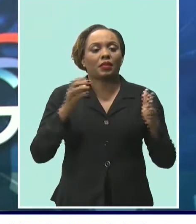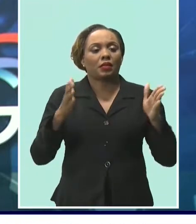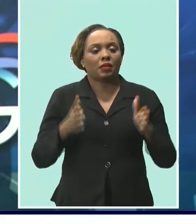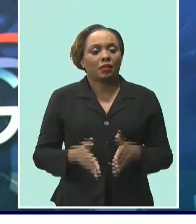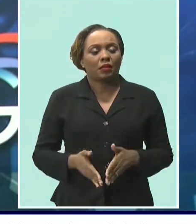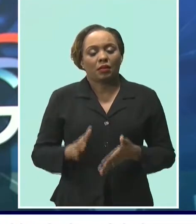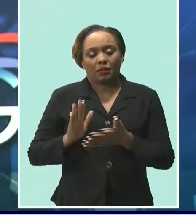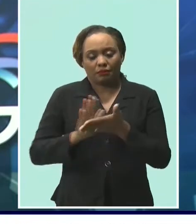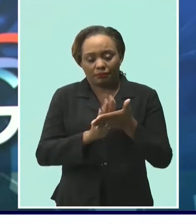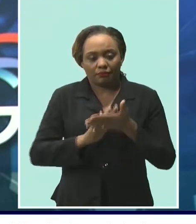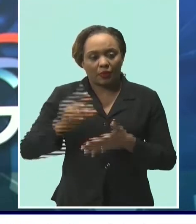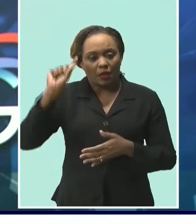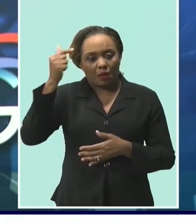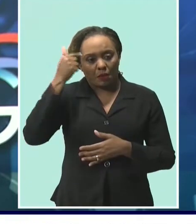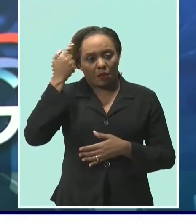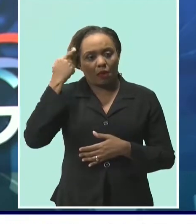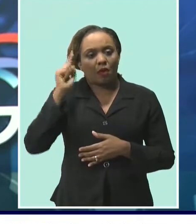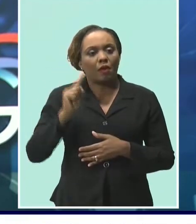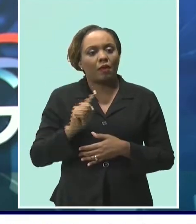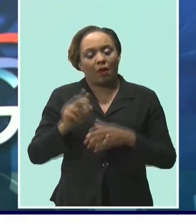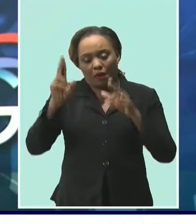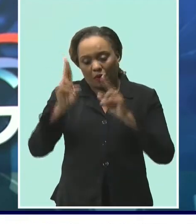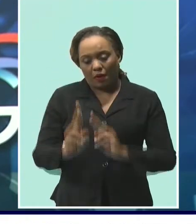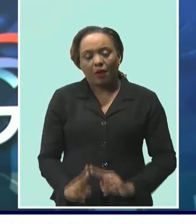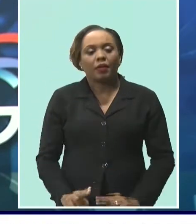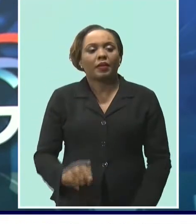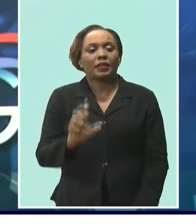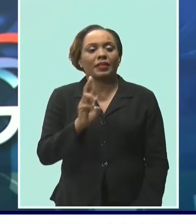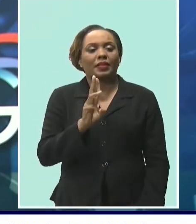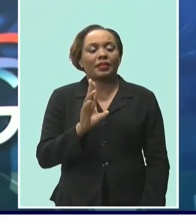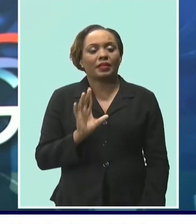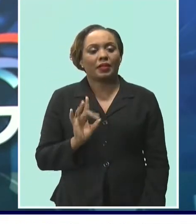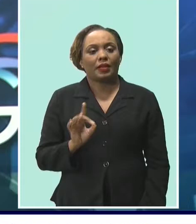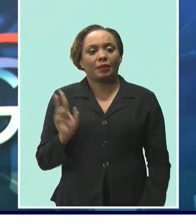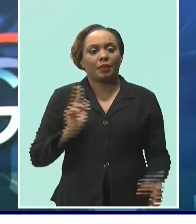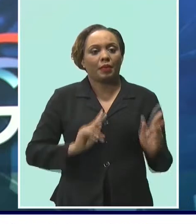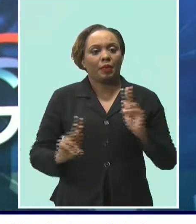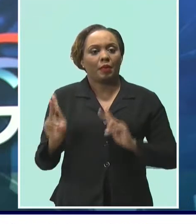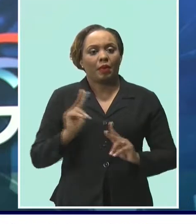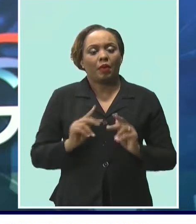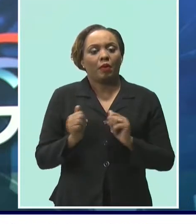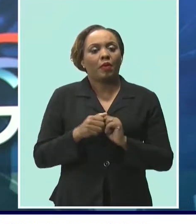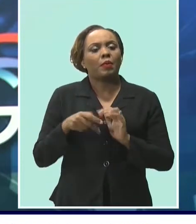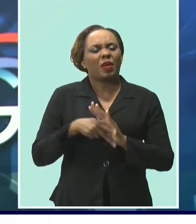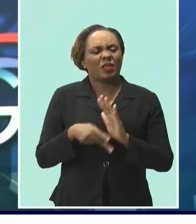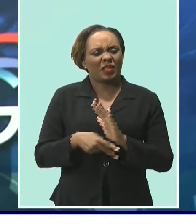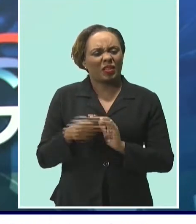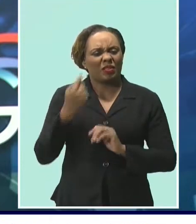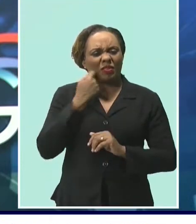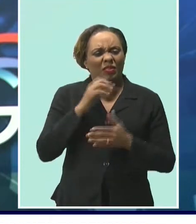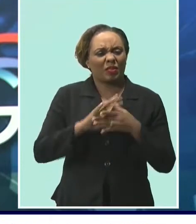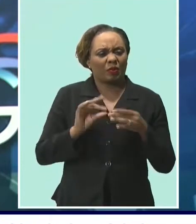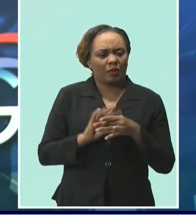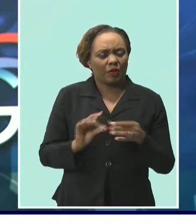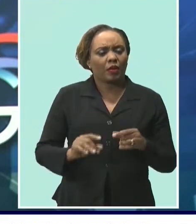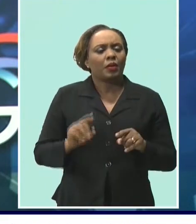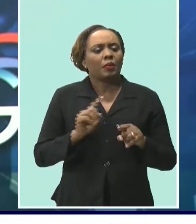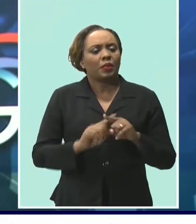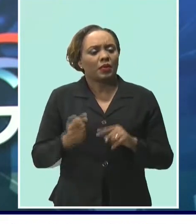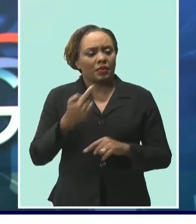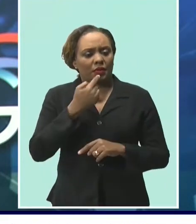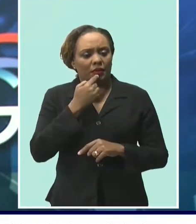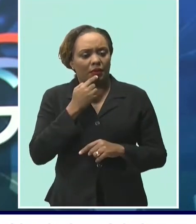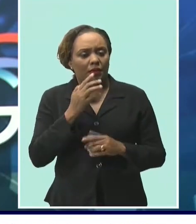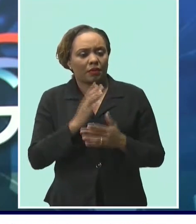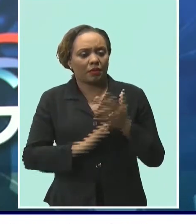former employees of British American Insurance Company. But he used the occasion of the amendment to express concern about what he has described